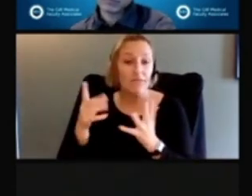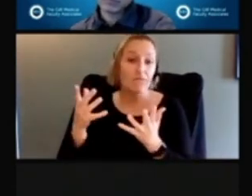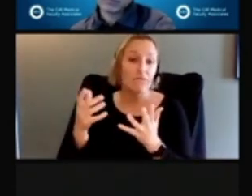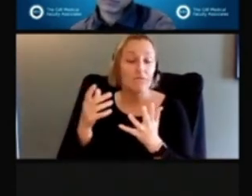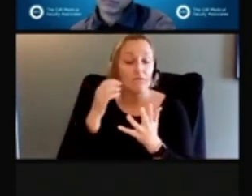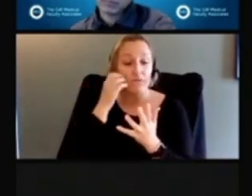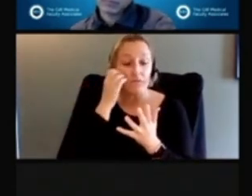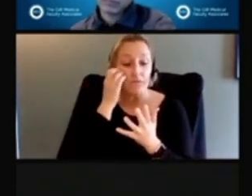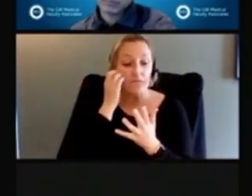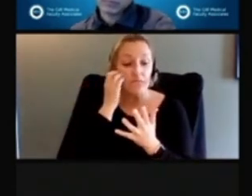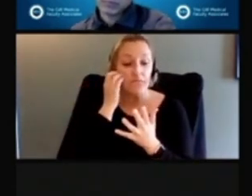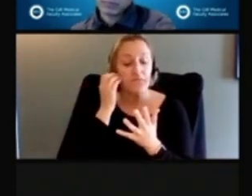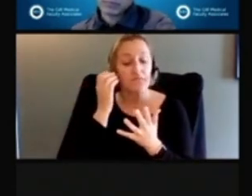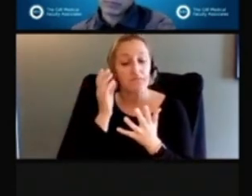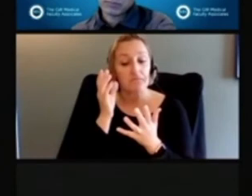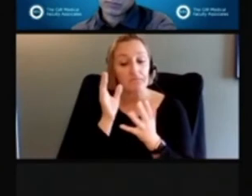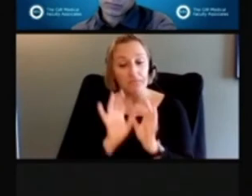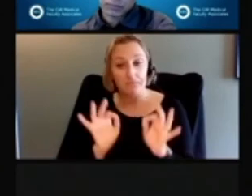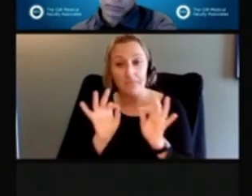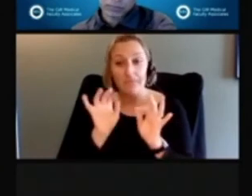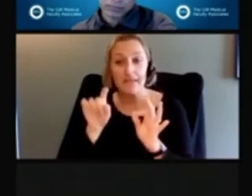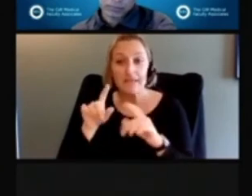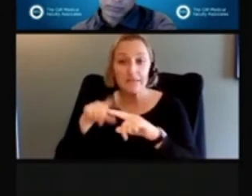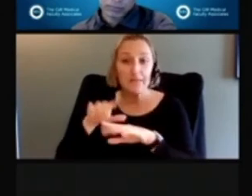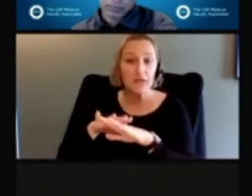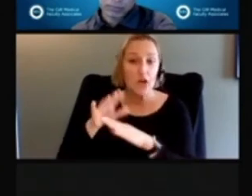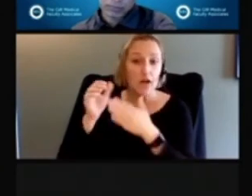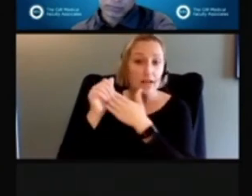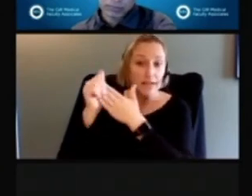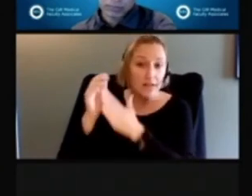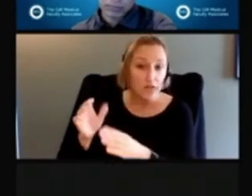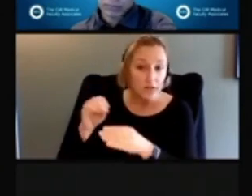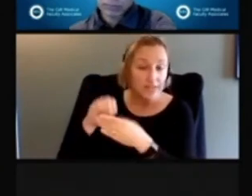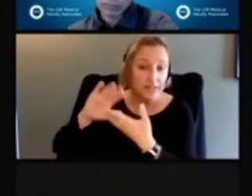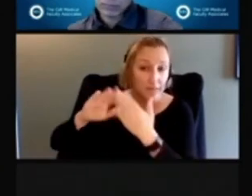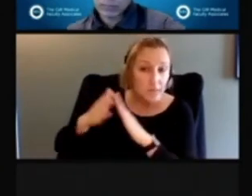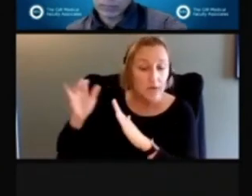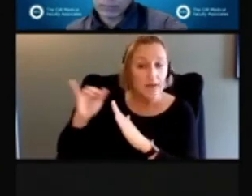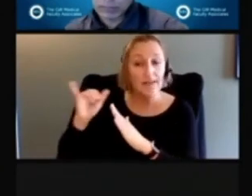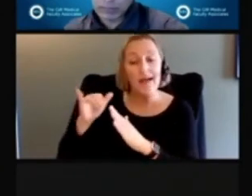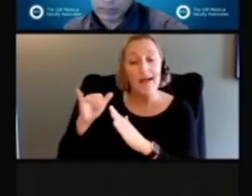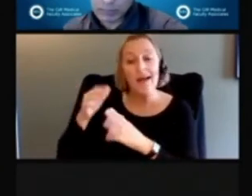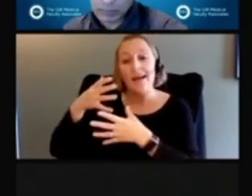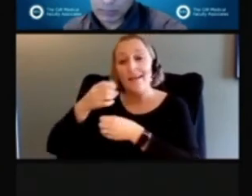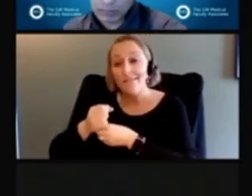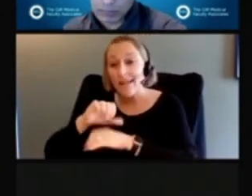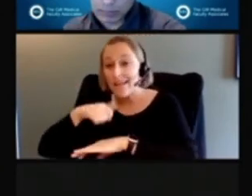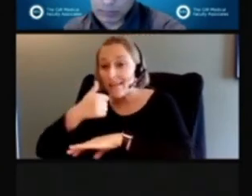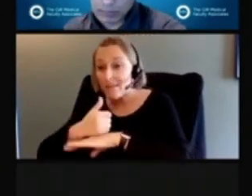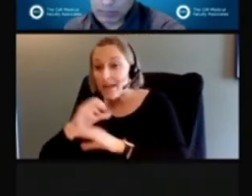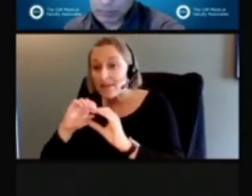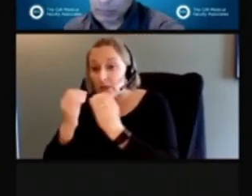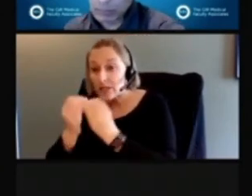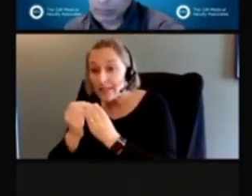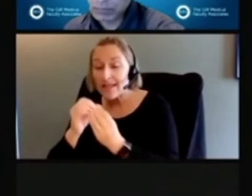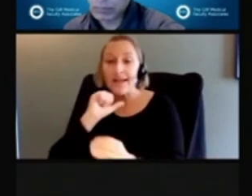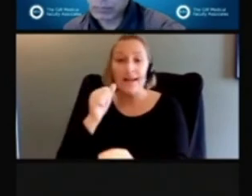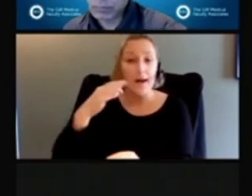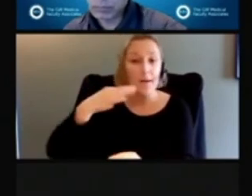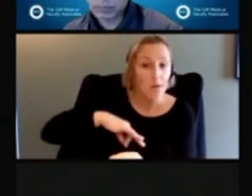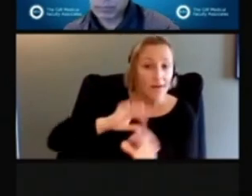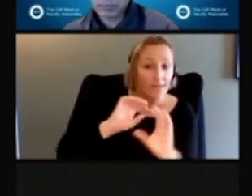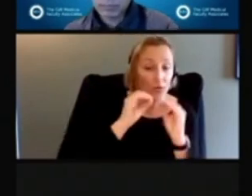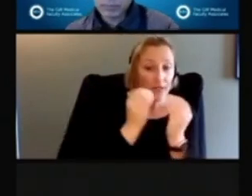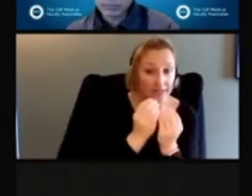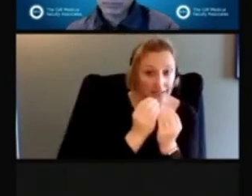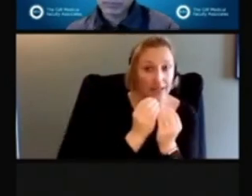on the leaders in the community, whether that be leaders of nonprofit organizations, faith-based organizations, which Dr. Sikka has done,